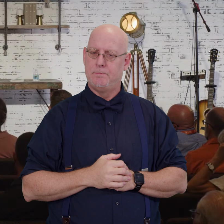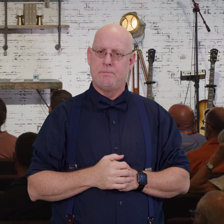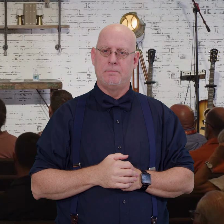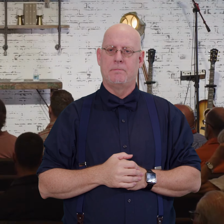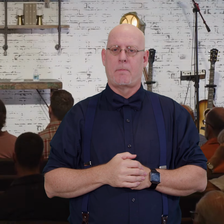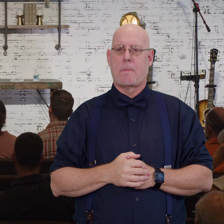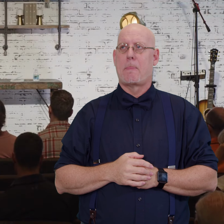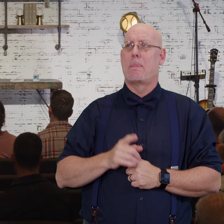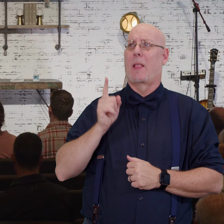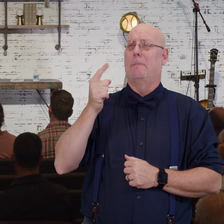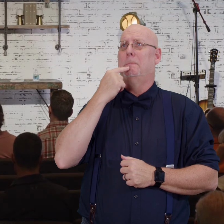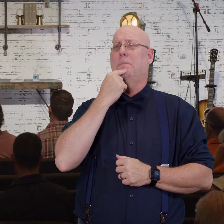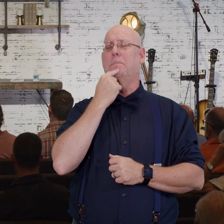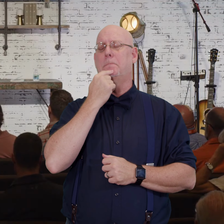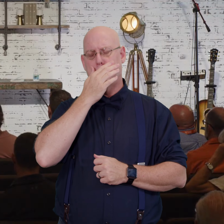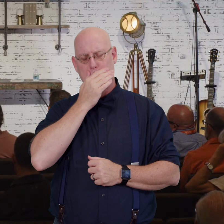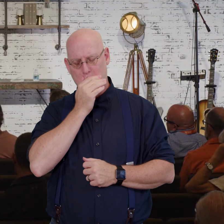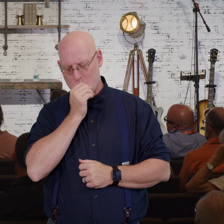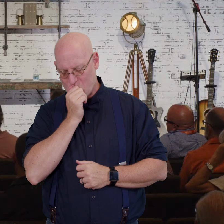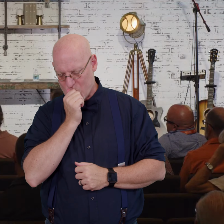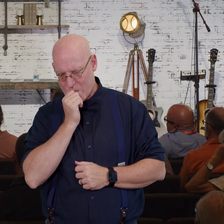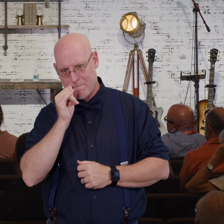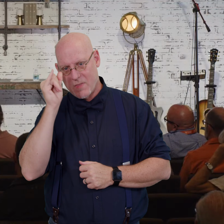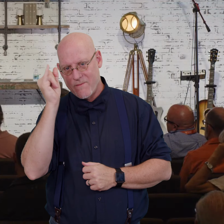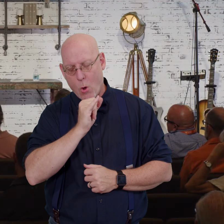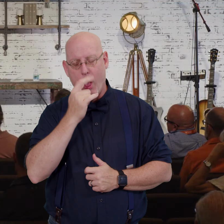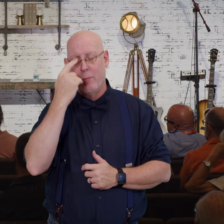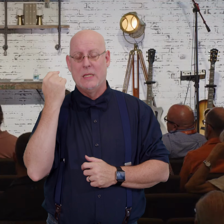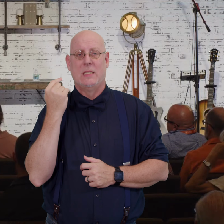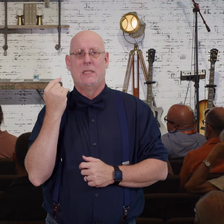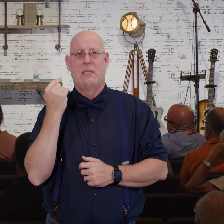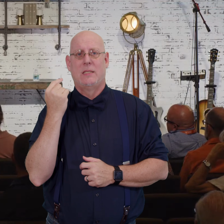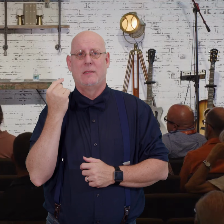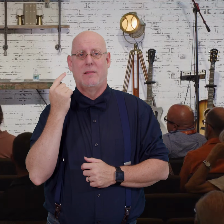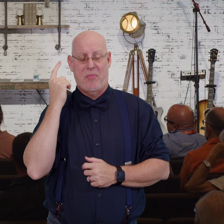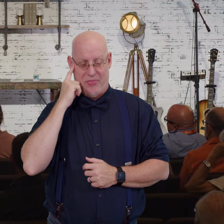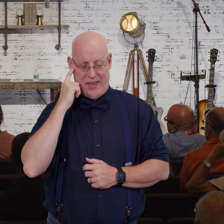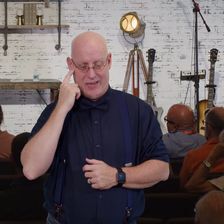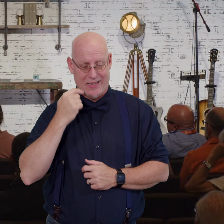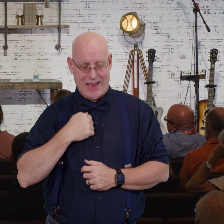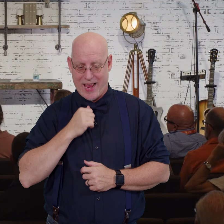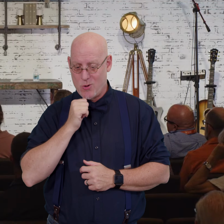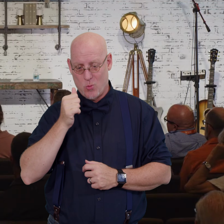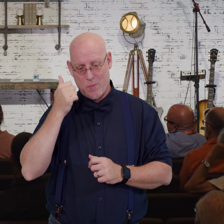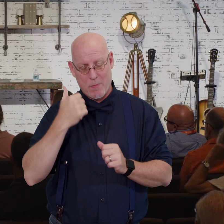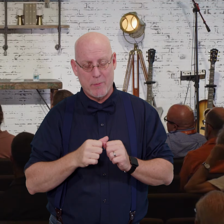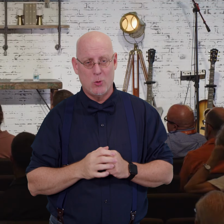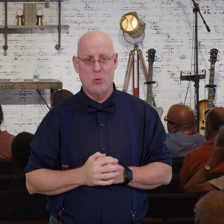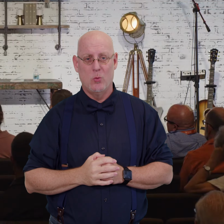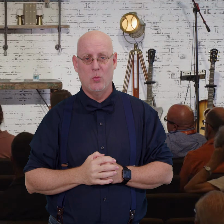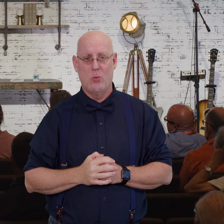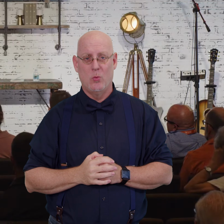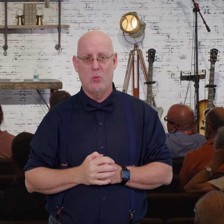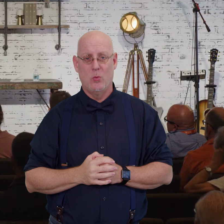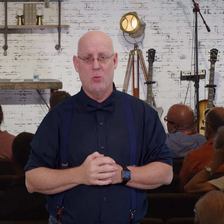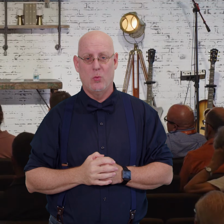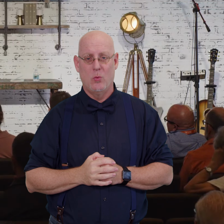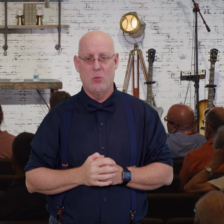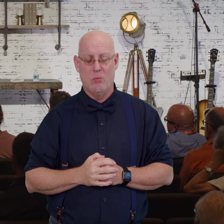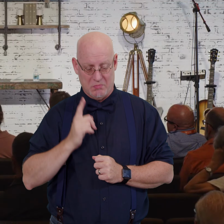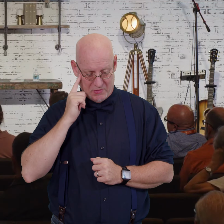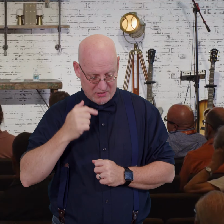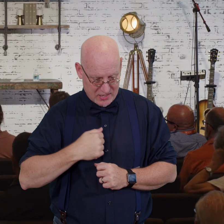And he says, Aaron, you're foolish because you think that I don't remember.